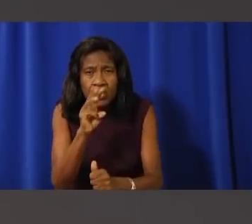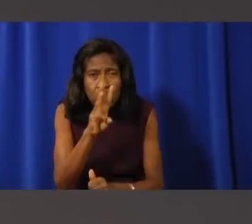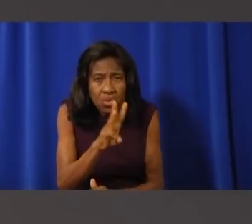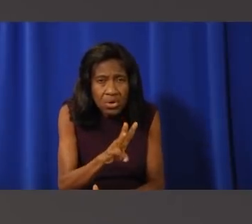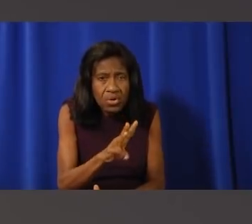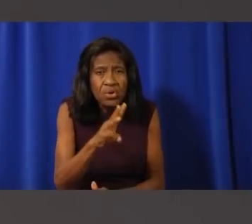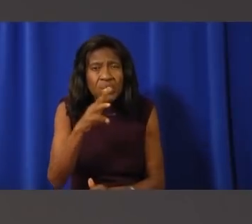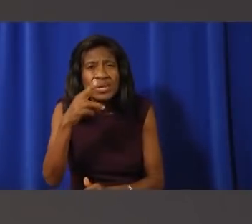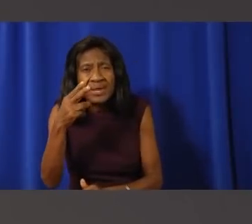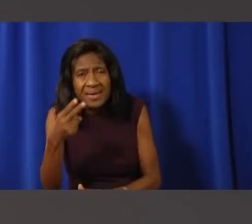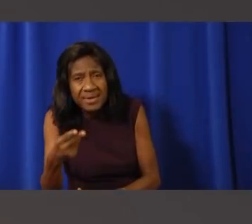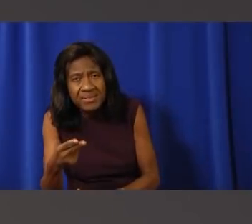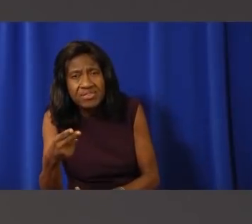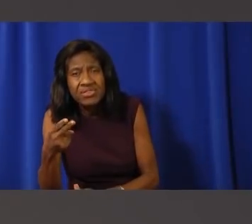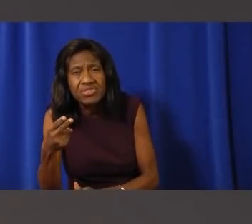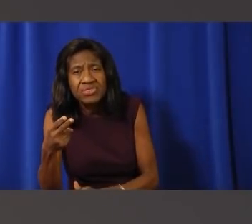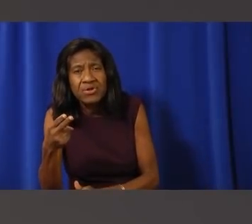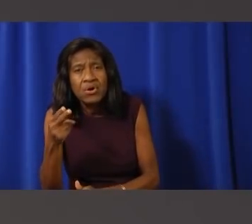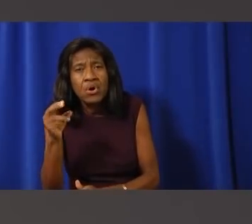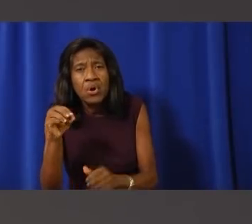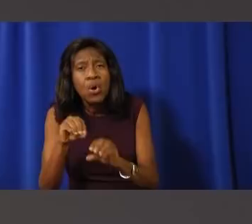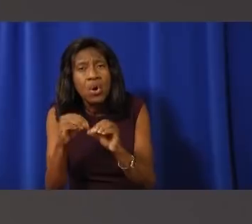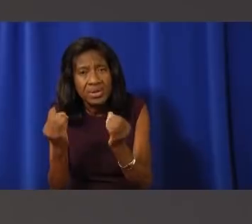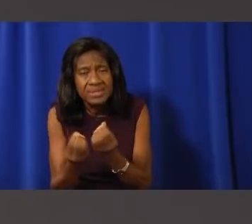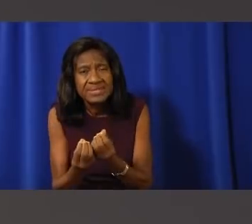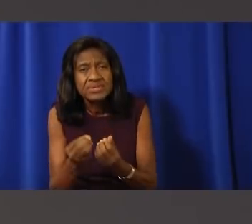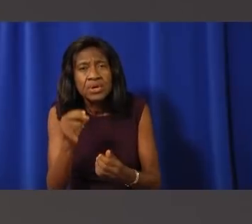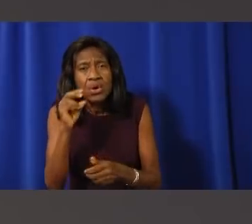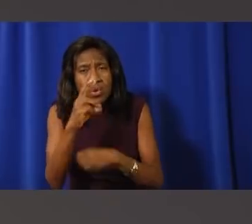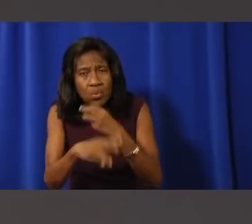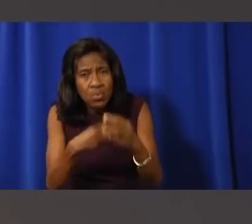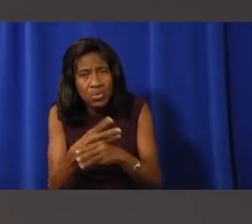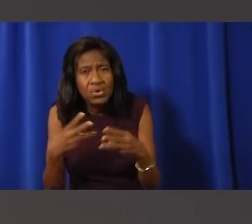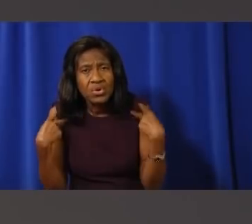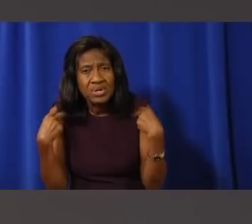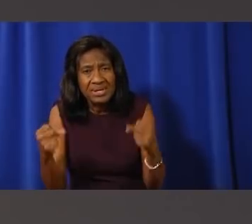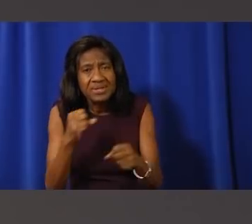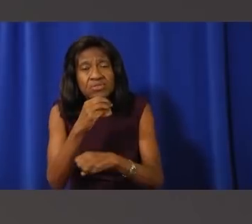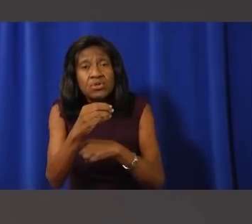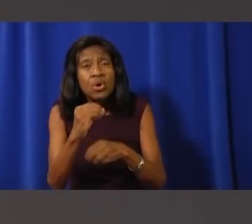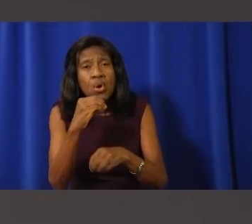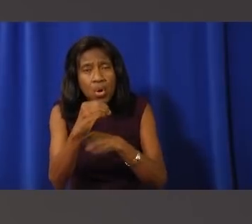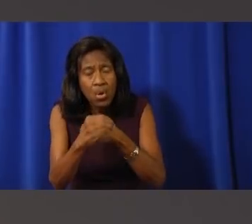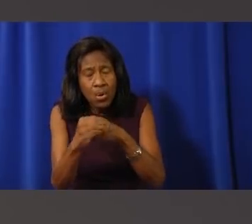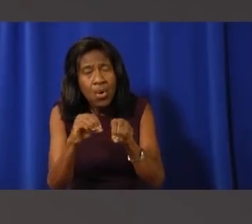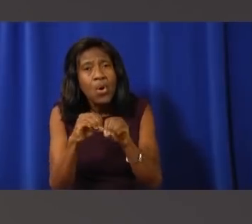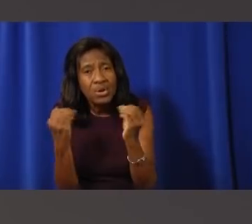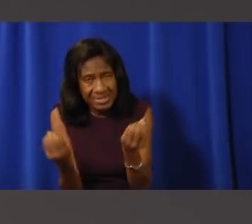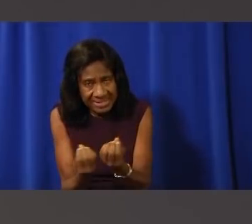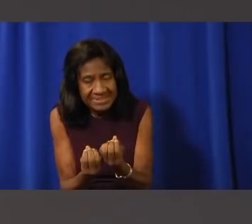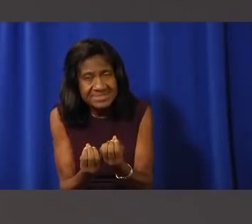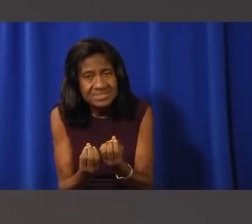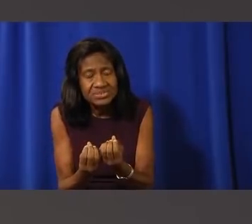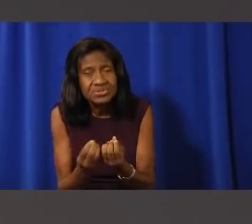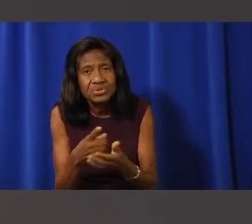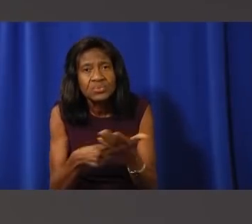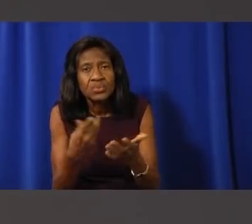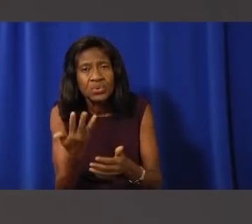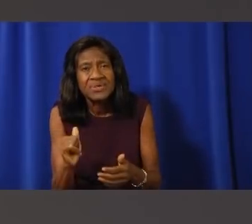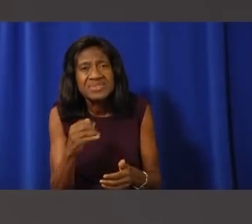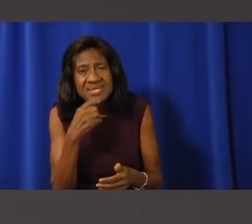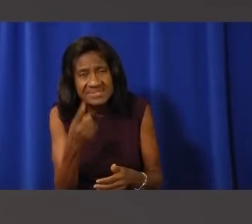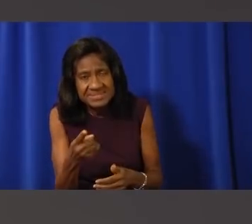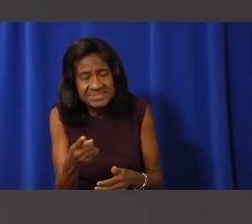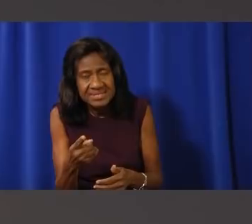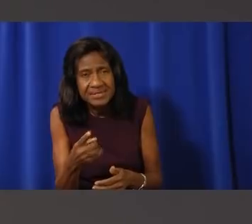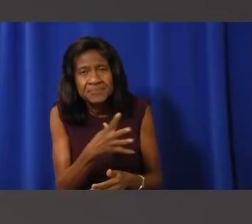on contact tracing, and that only primary contacts of somebody who's positive will be asked to isolate it, and public health will give